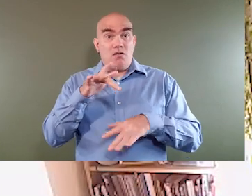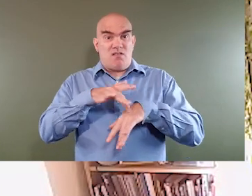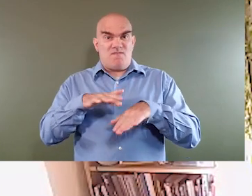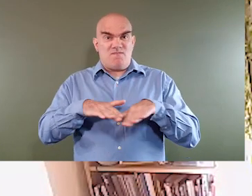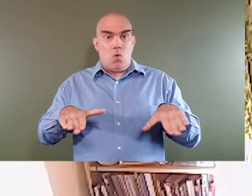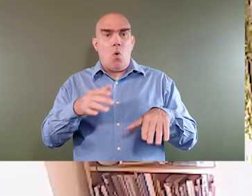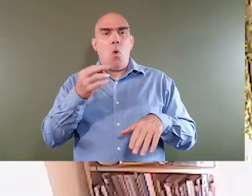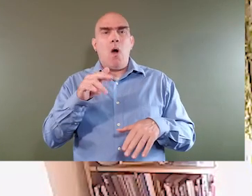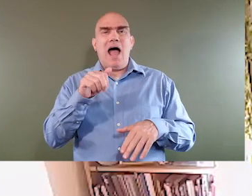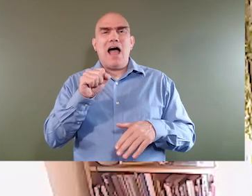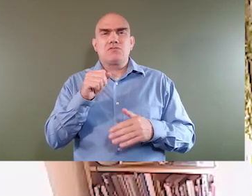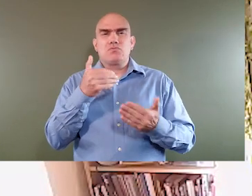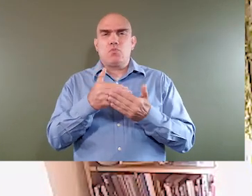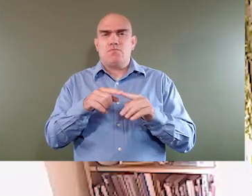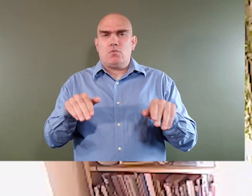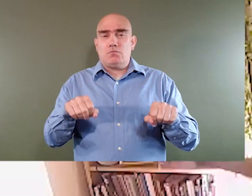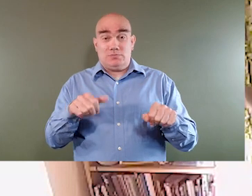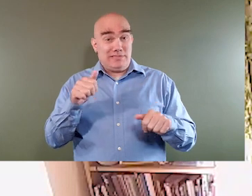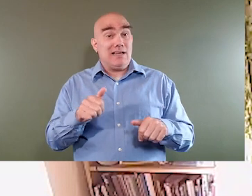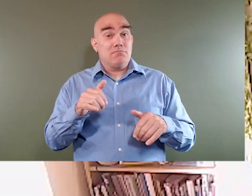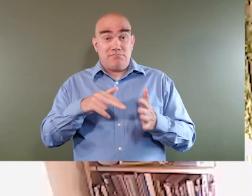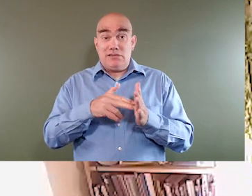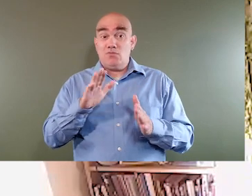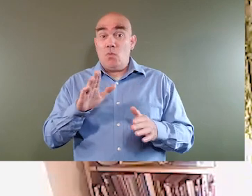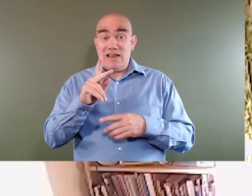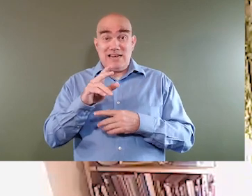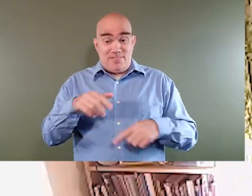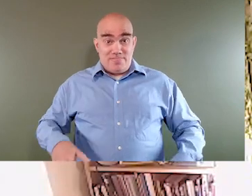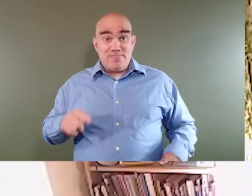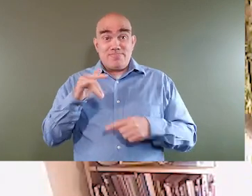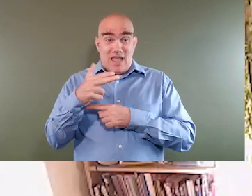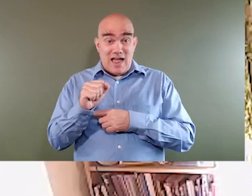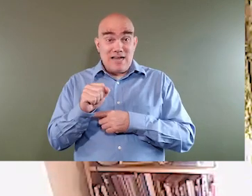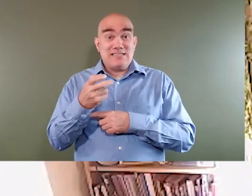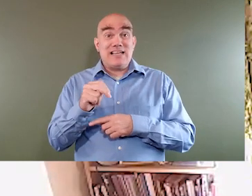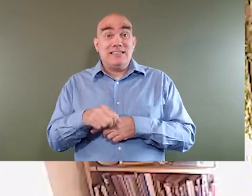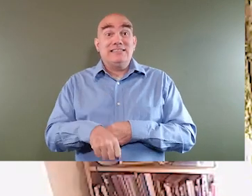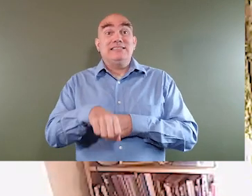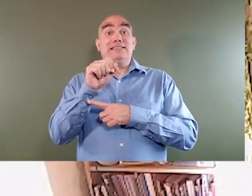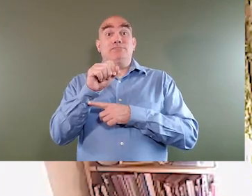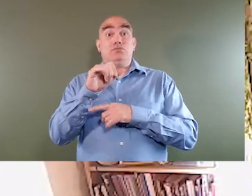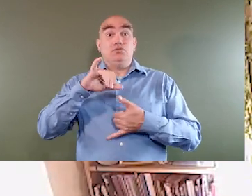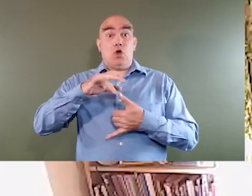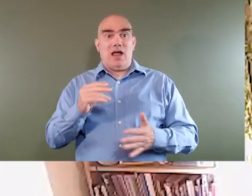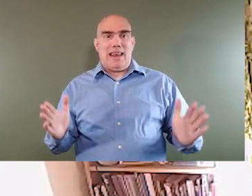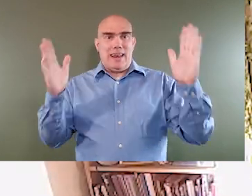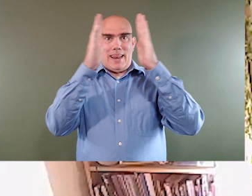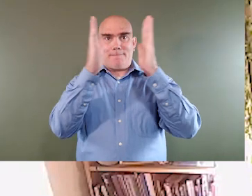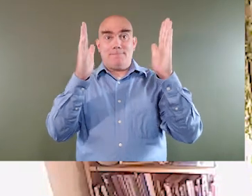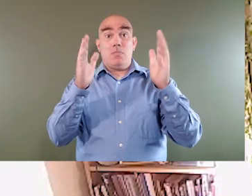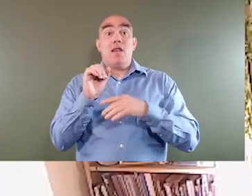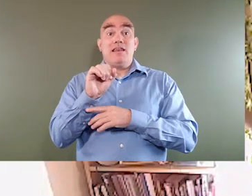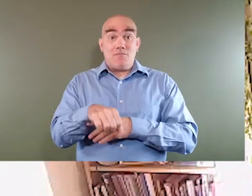can be your thighs also. You're gonna sit up tall and clap the arms overhead. Lean forward, tap the